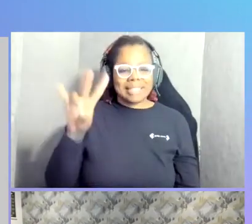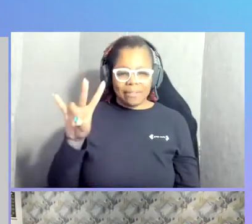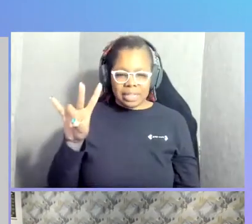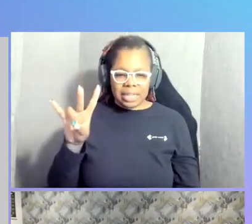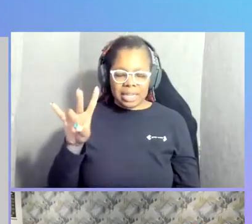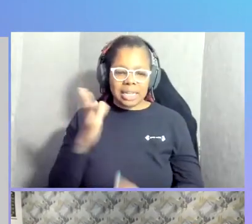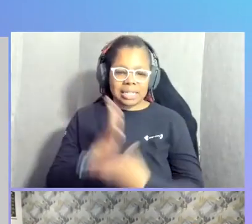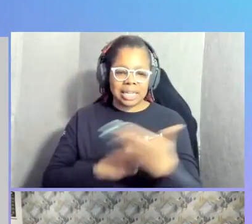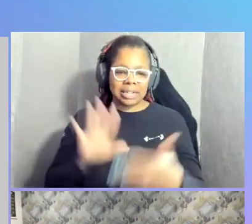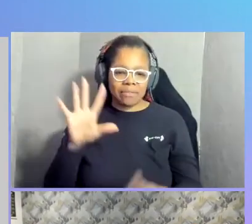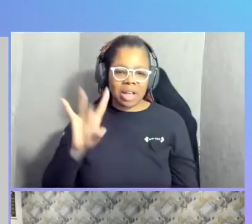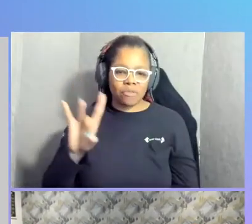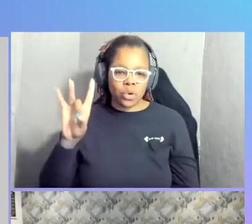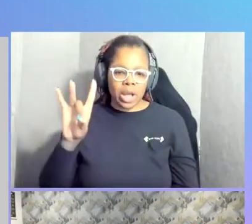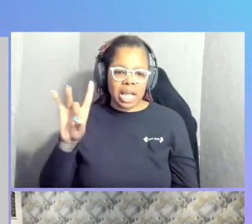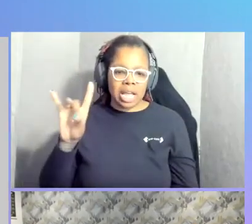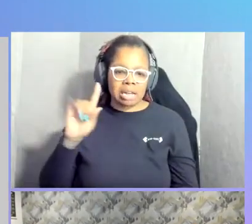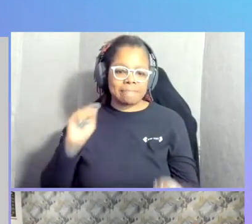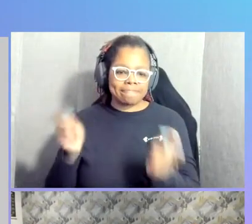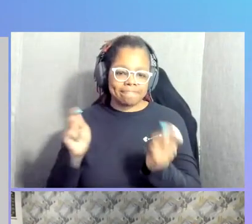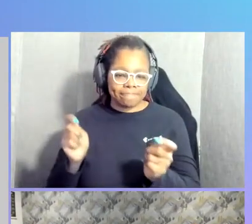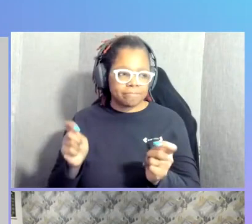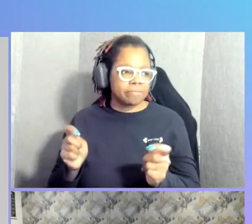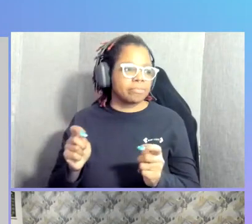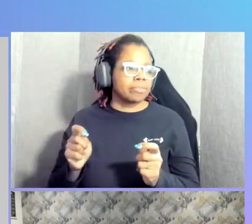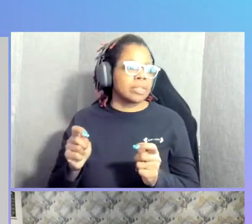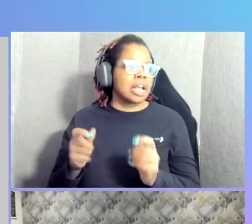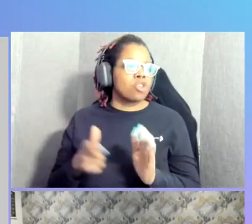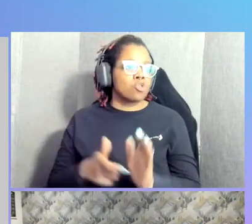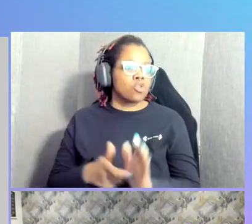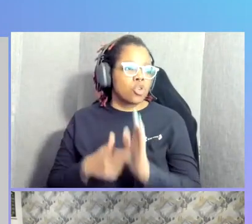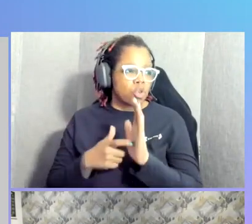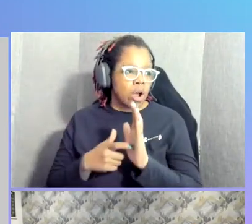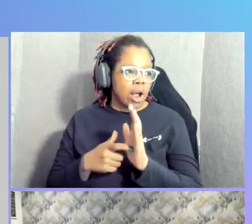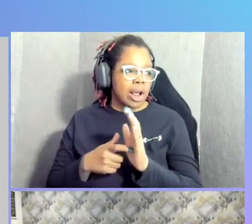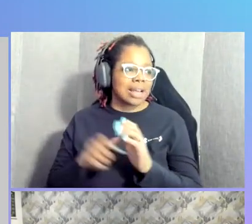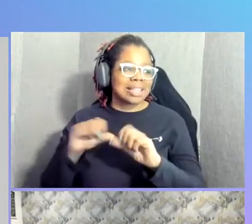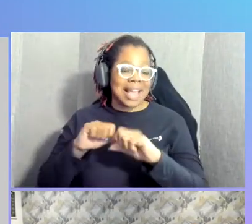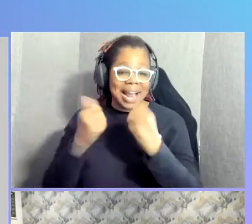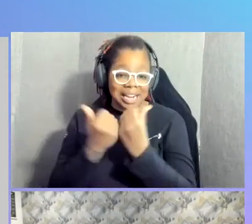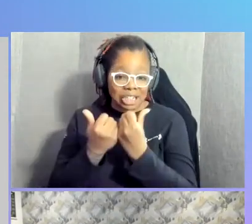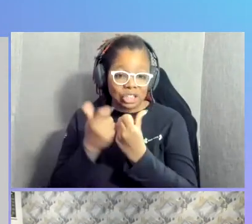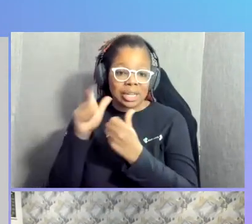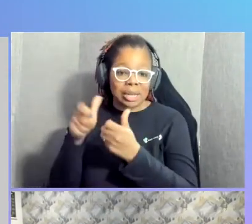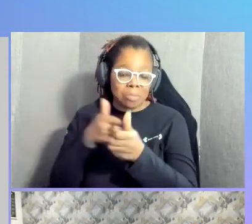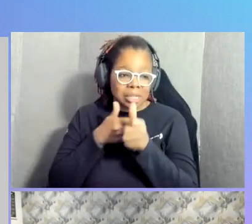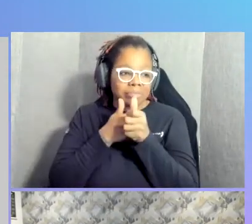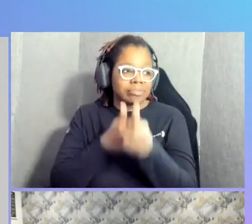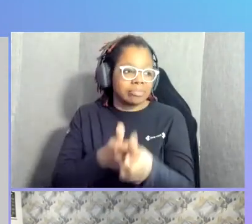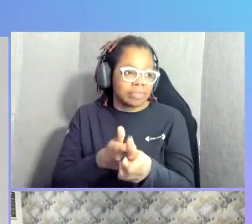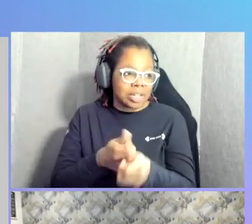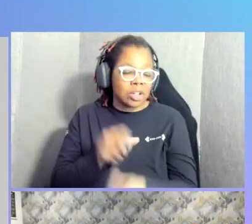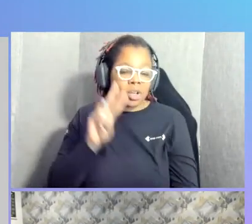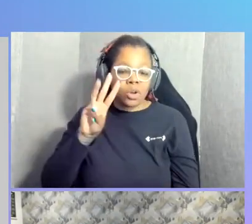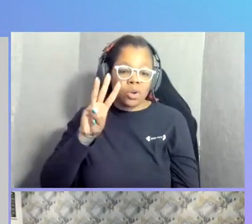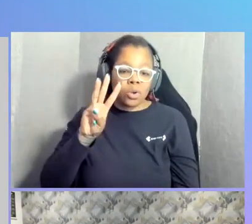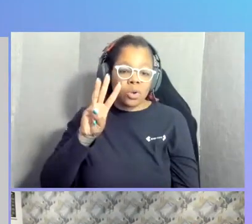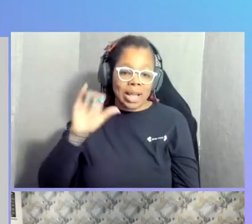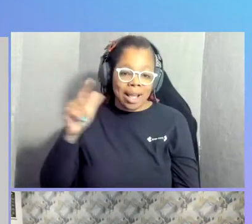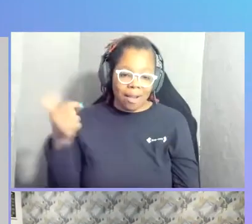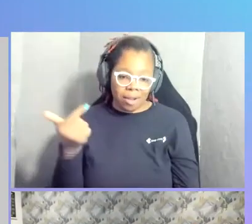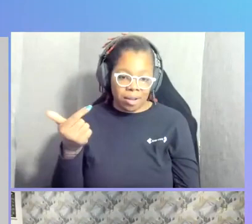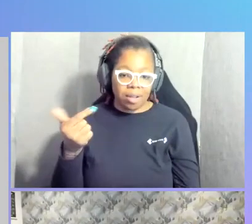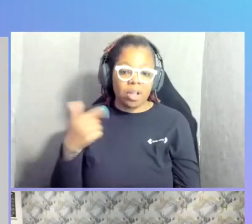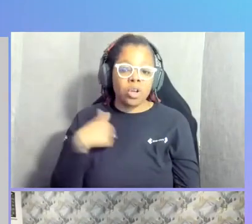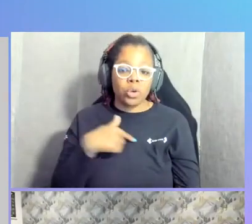Section 508 was revised to mandate that agents comply with WCAG guidelines. We